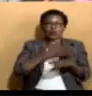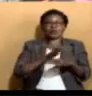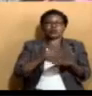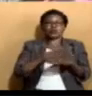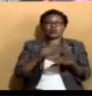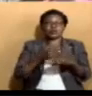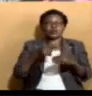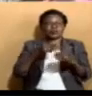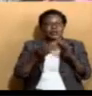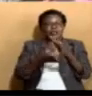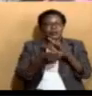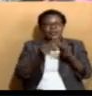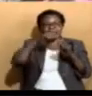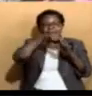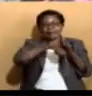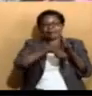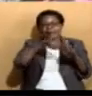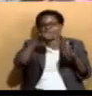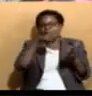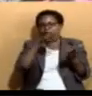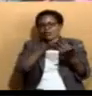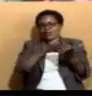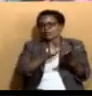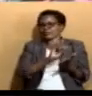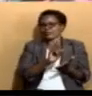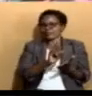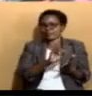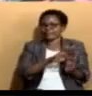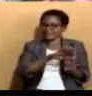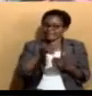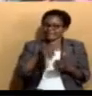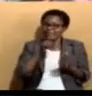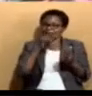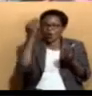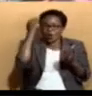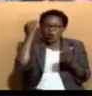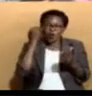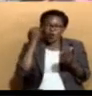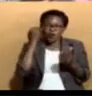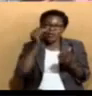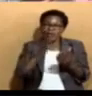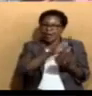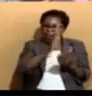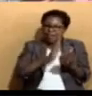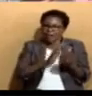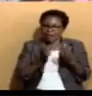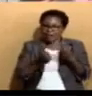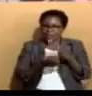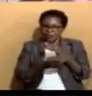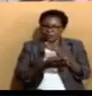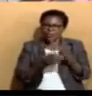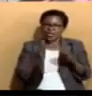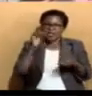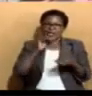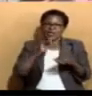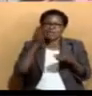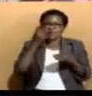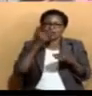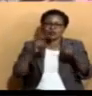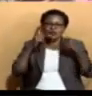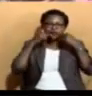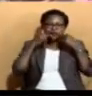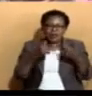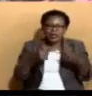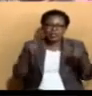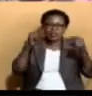rehashing it here. The court did not elaborate what was to be the effect of its